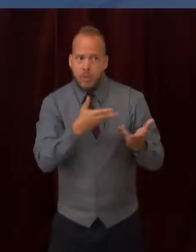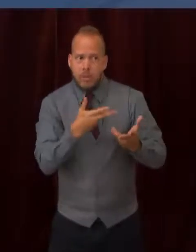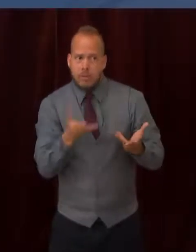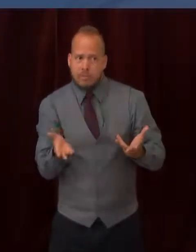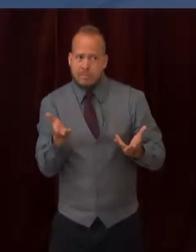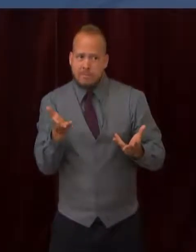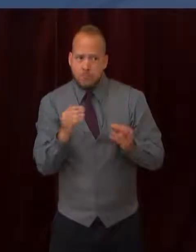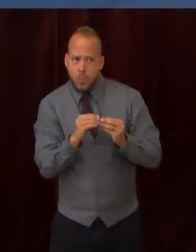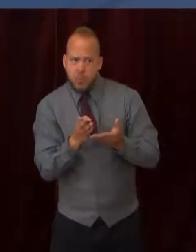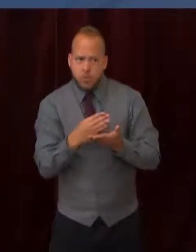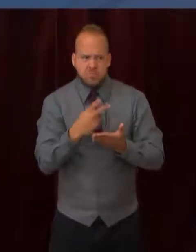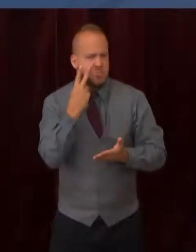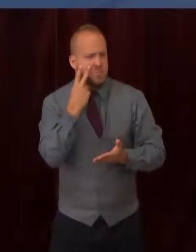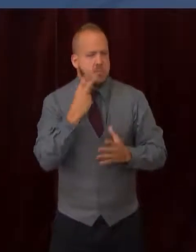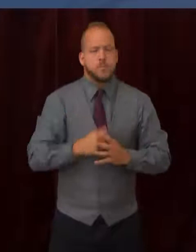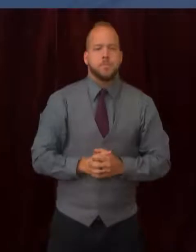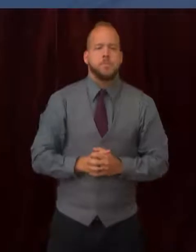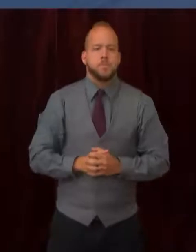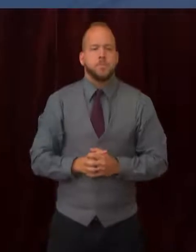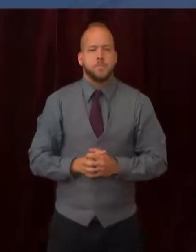Jerry, are you there? Jerry, the Herald?